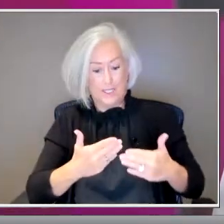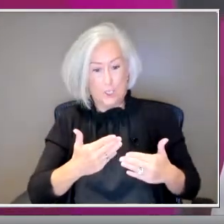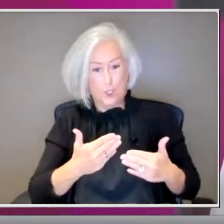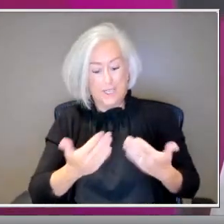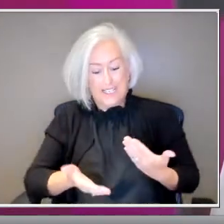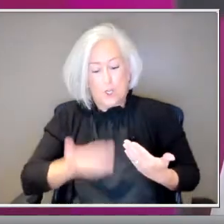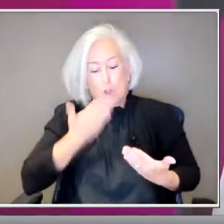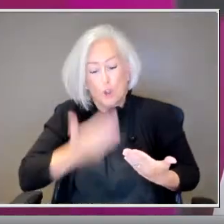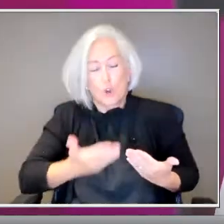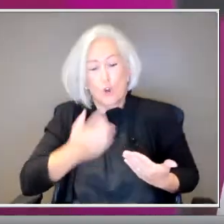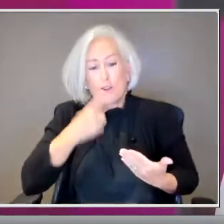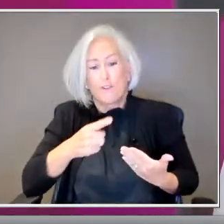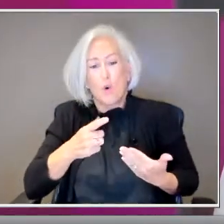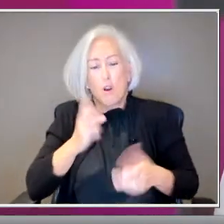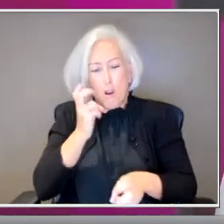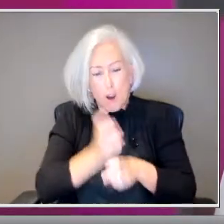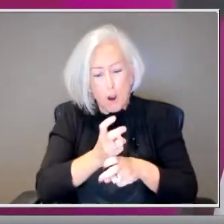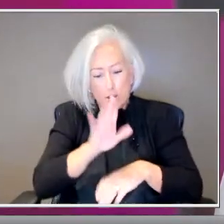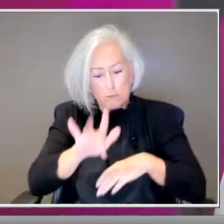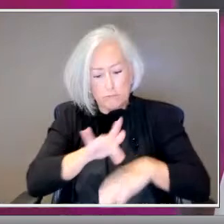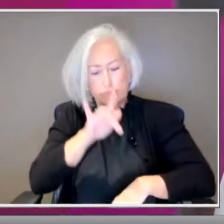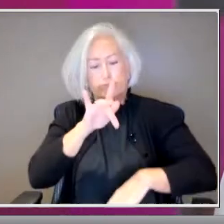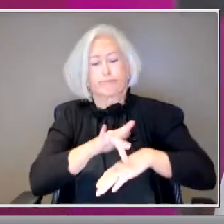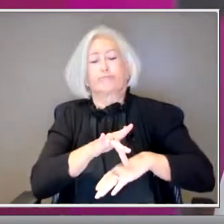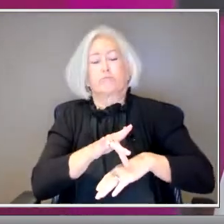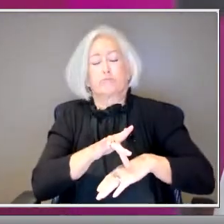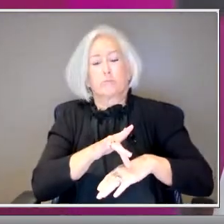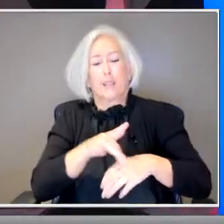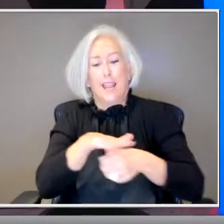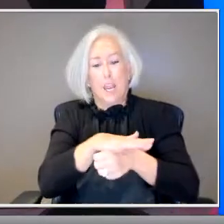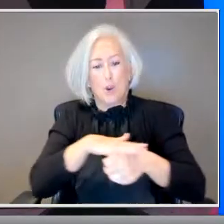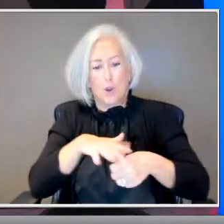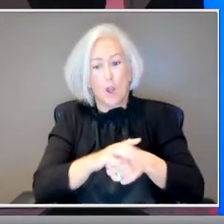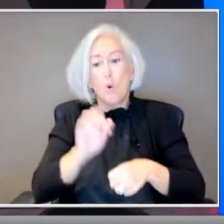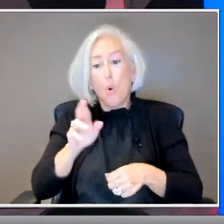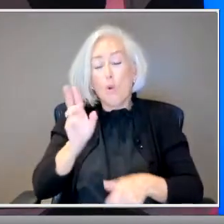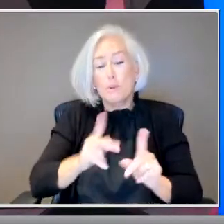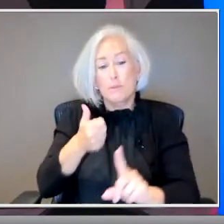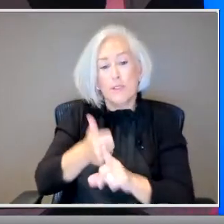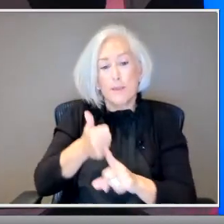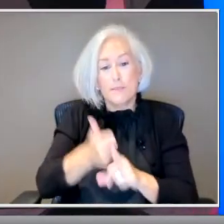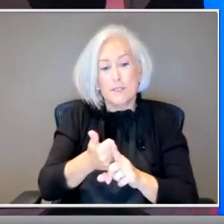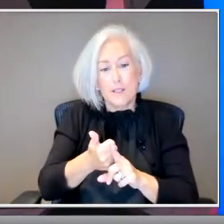born with not the usual heart structure. And that's when you would do it